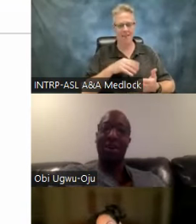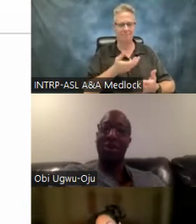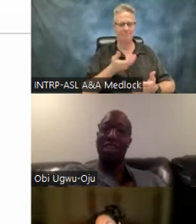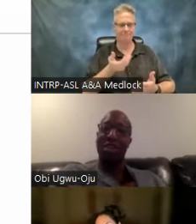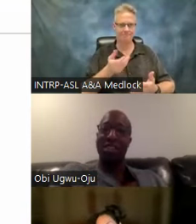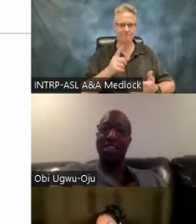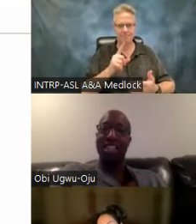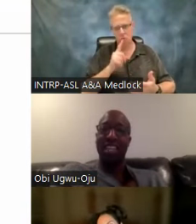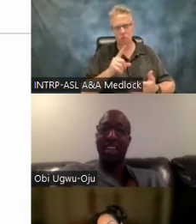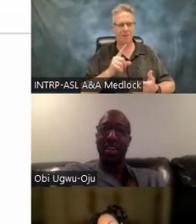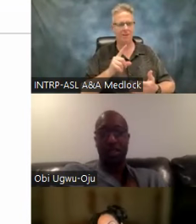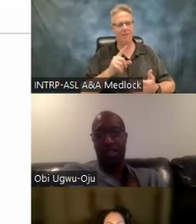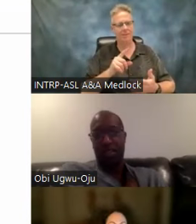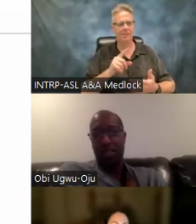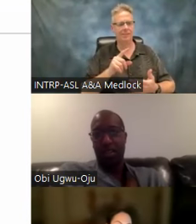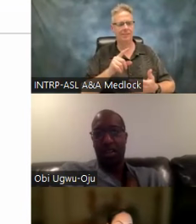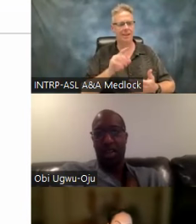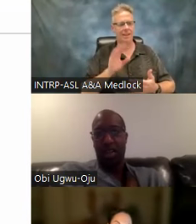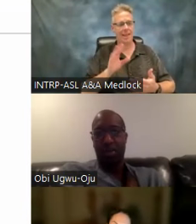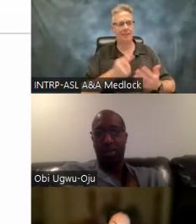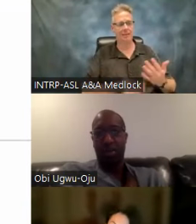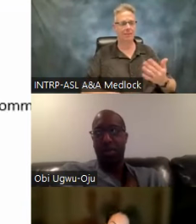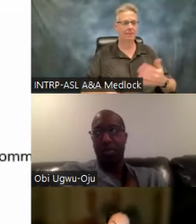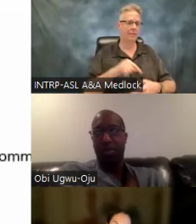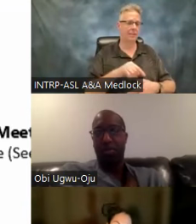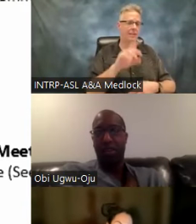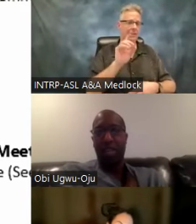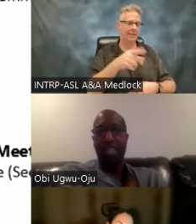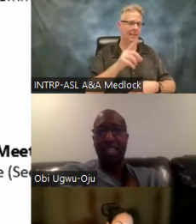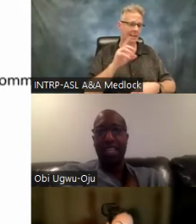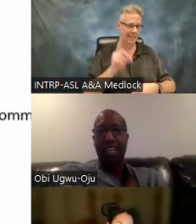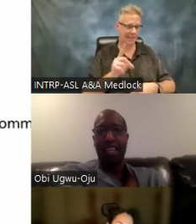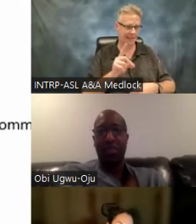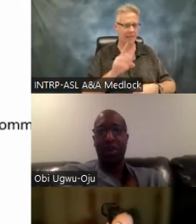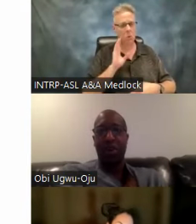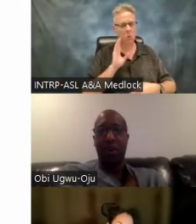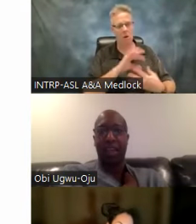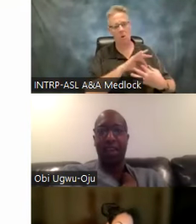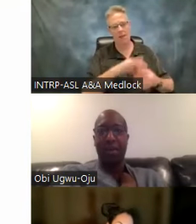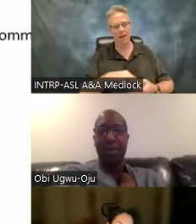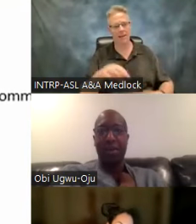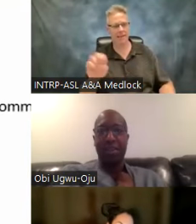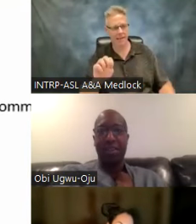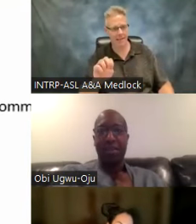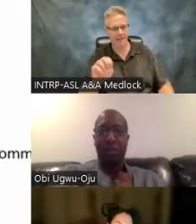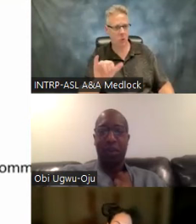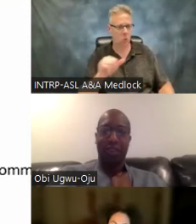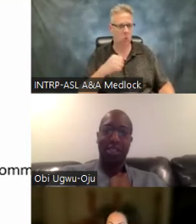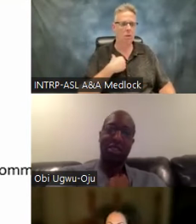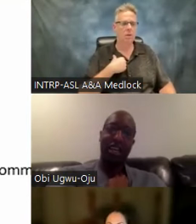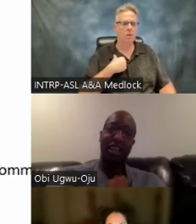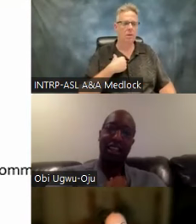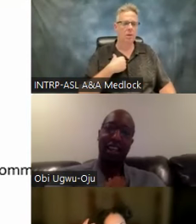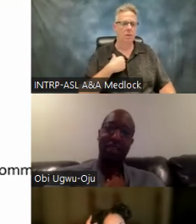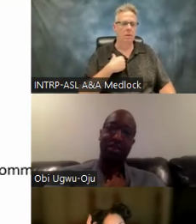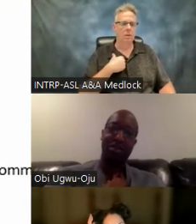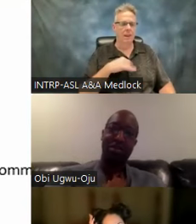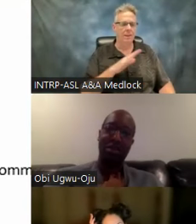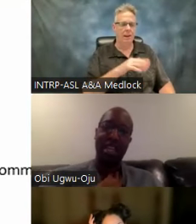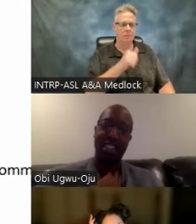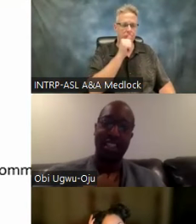written in our own statements in D, which will relate to E as well. But like confidential data